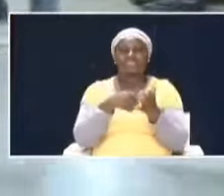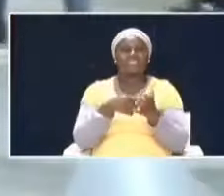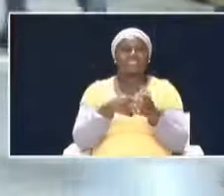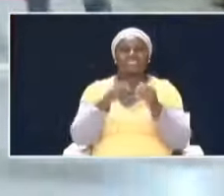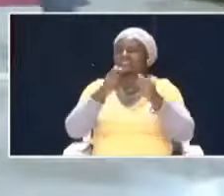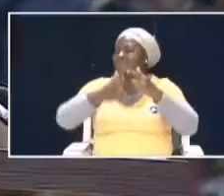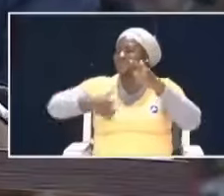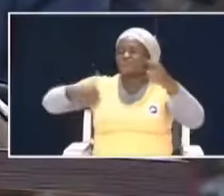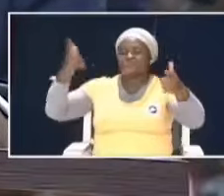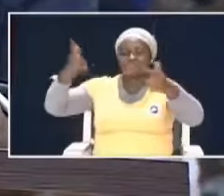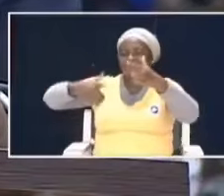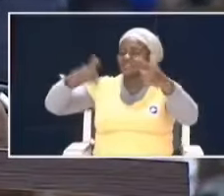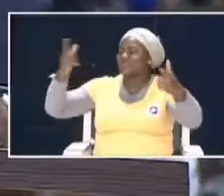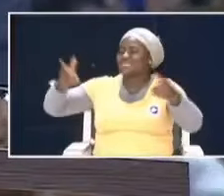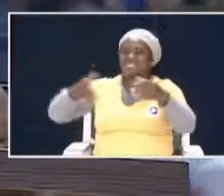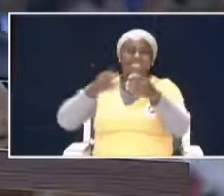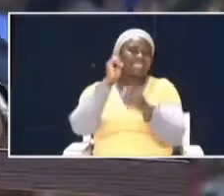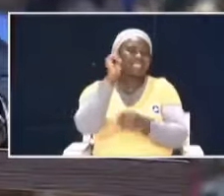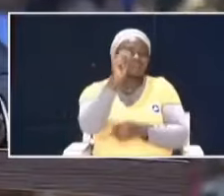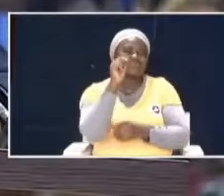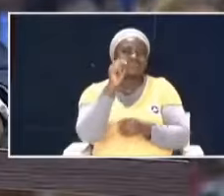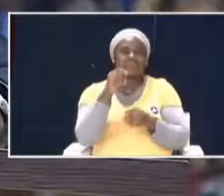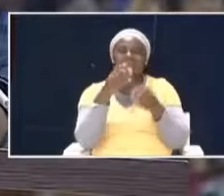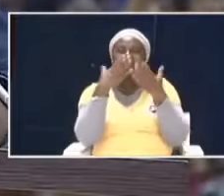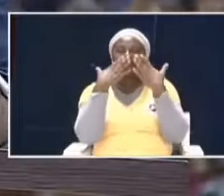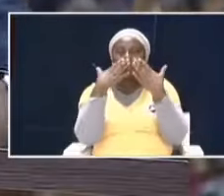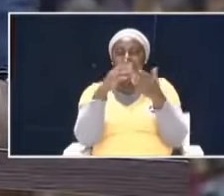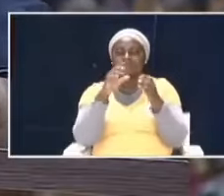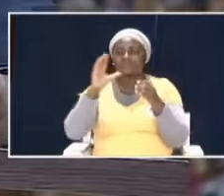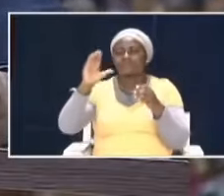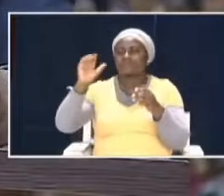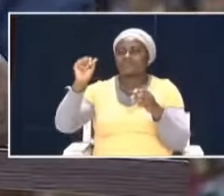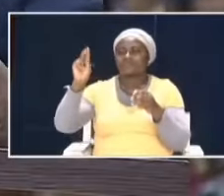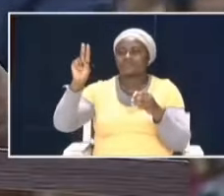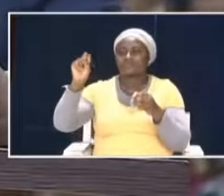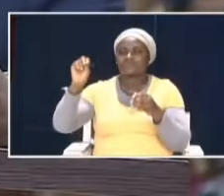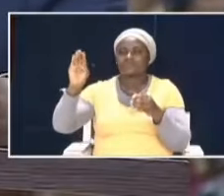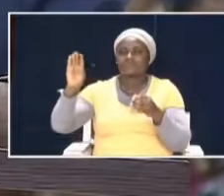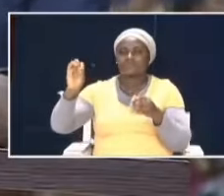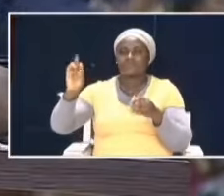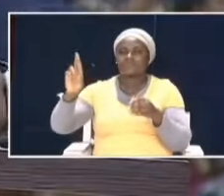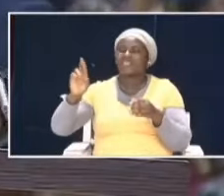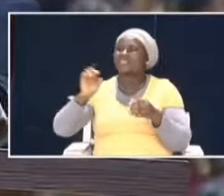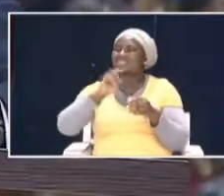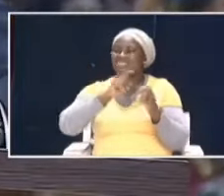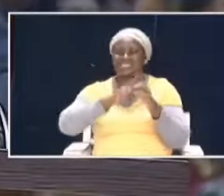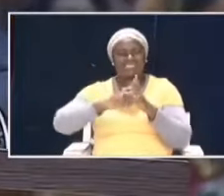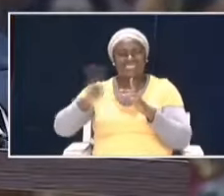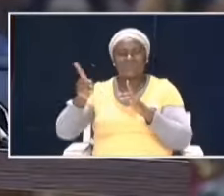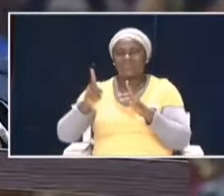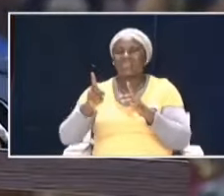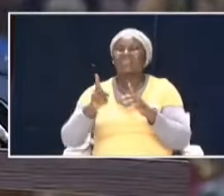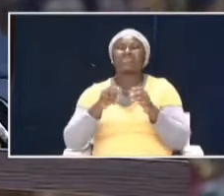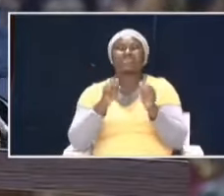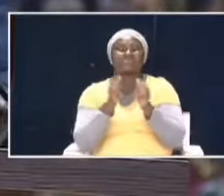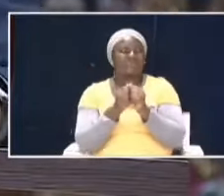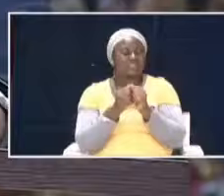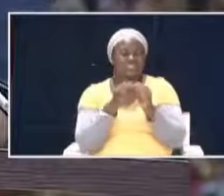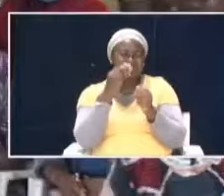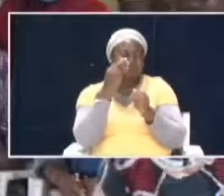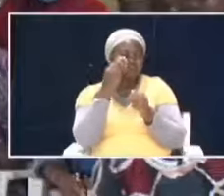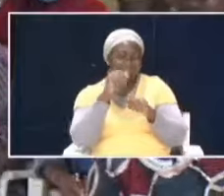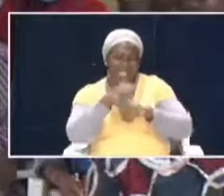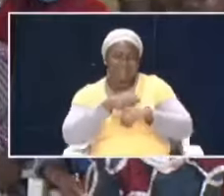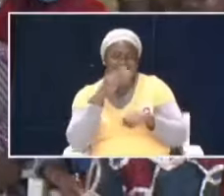multiple testimonies. Cancer disappearing with anointed handkerchief. Anointed letter restoring